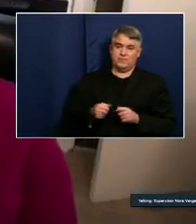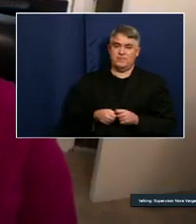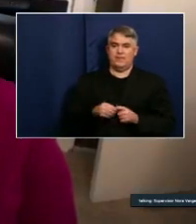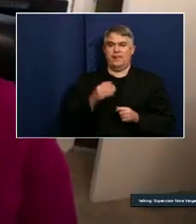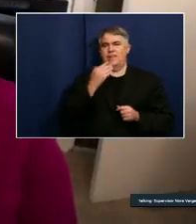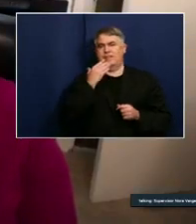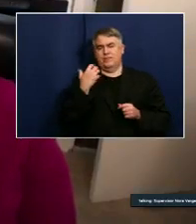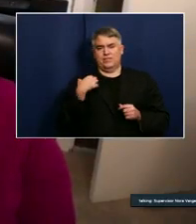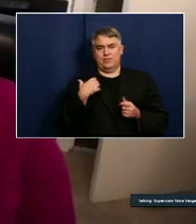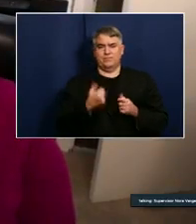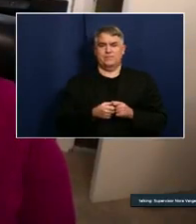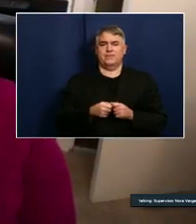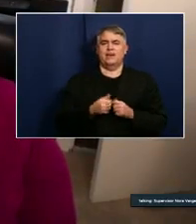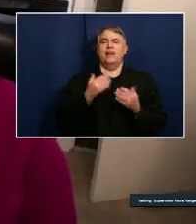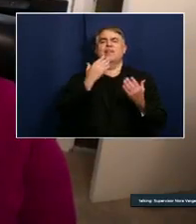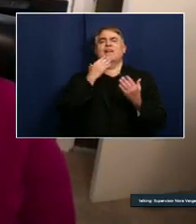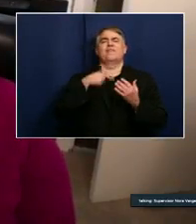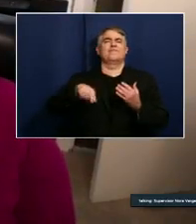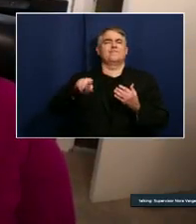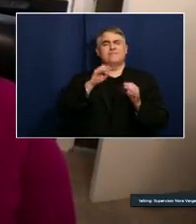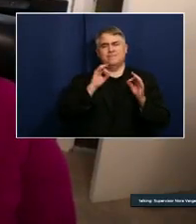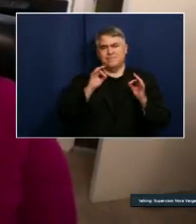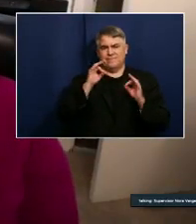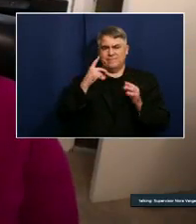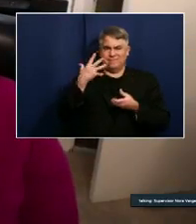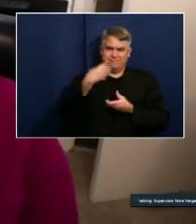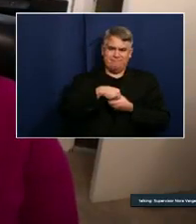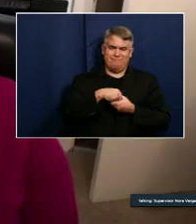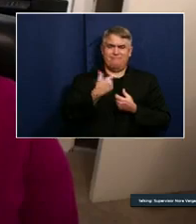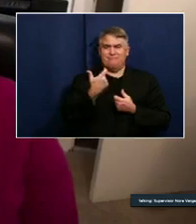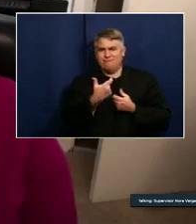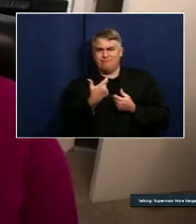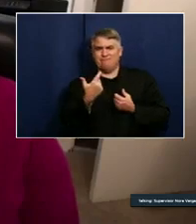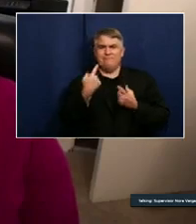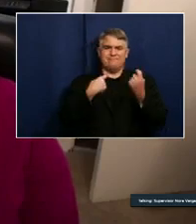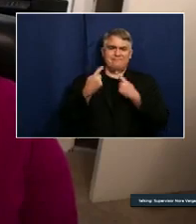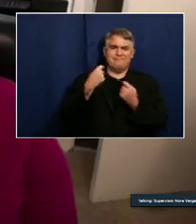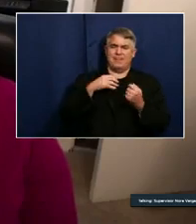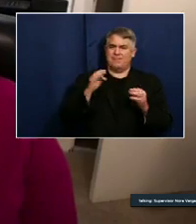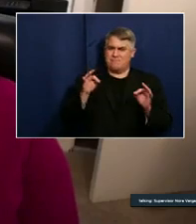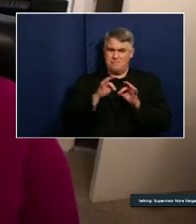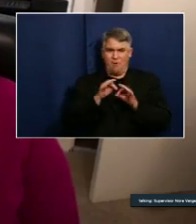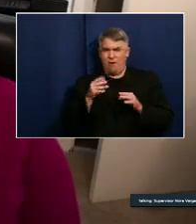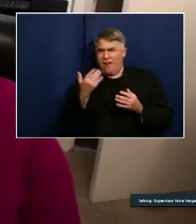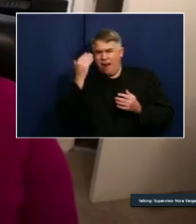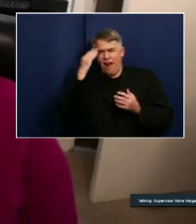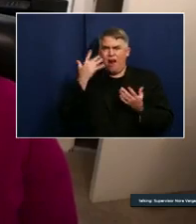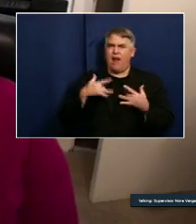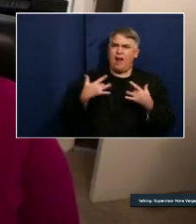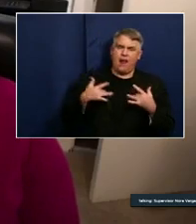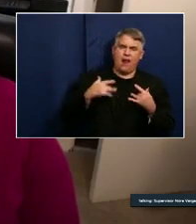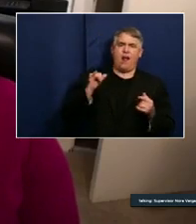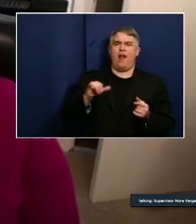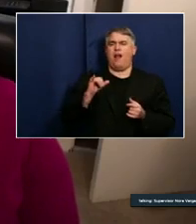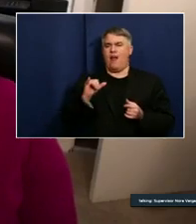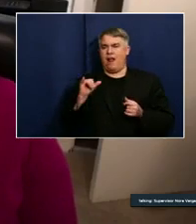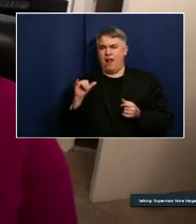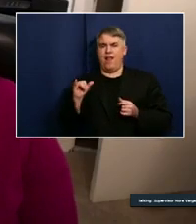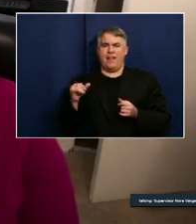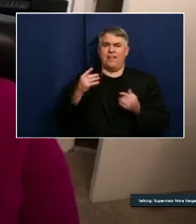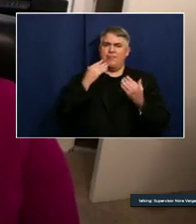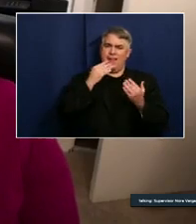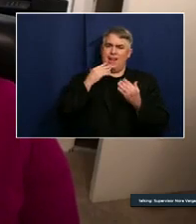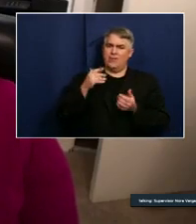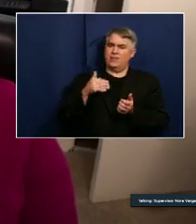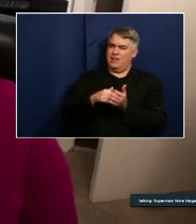say thank you to everyone that was able to join us, everyone that was able to share, ask all their questions. Thank you to Nick and Dr. Wooten for all the great work